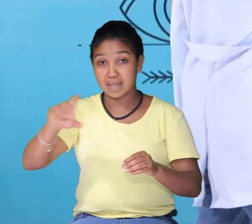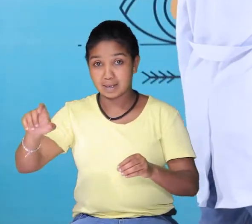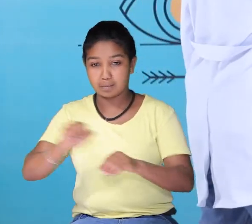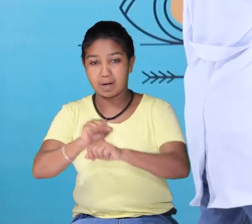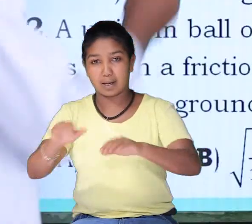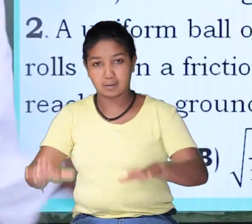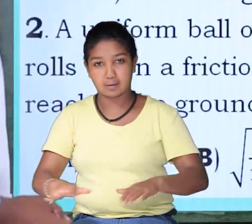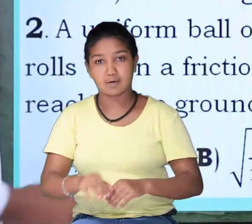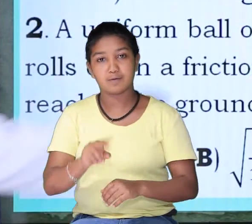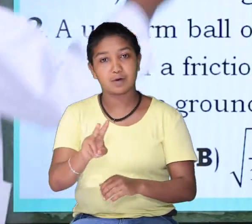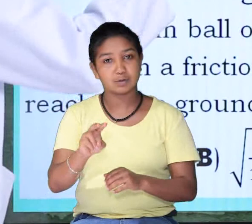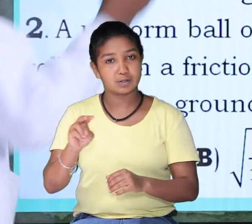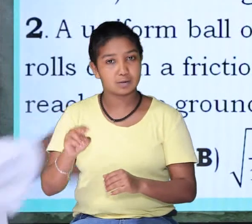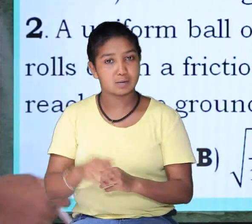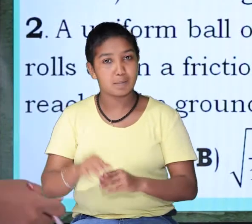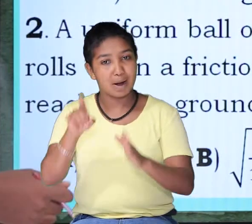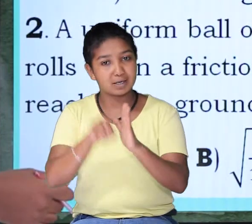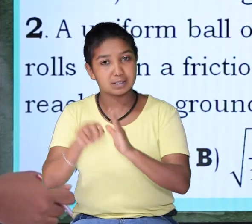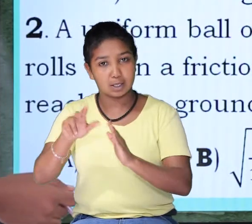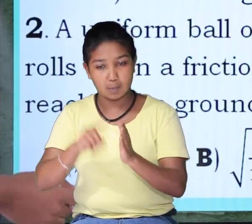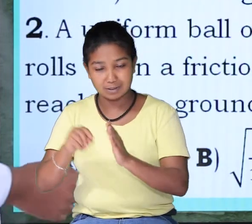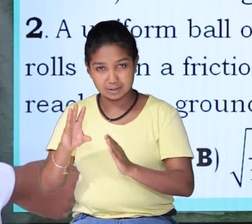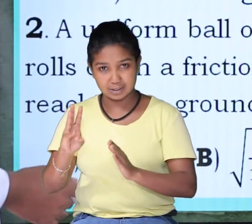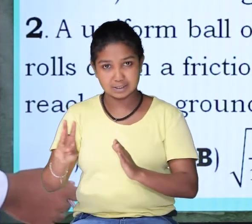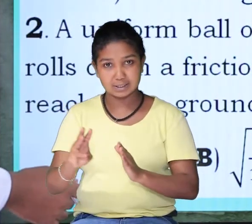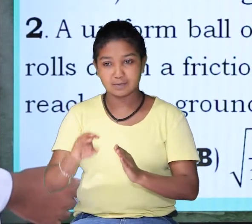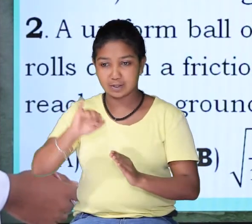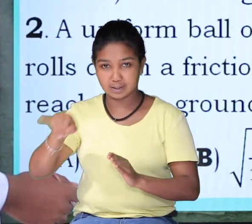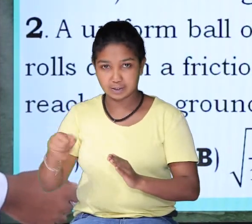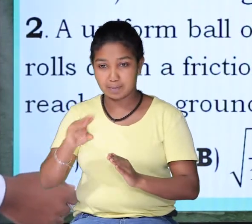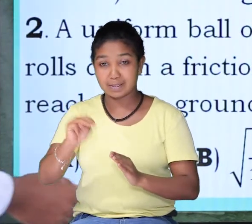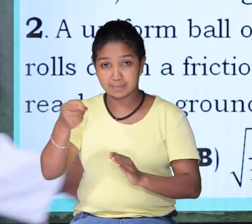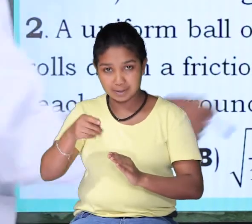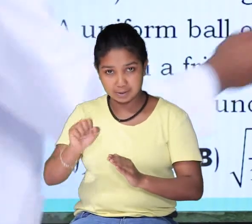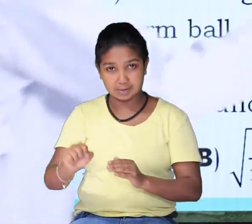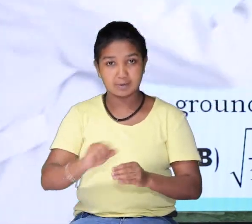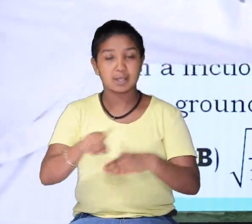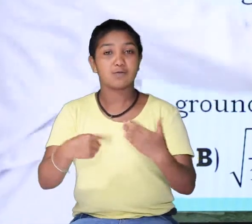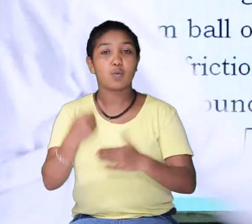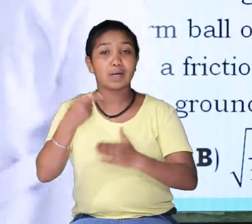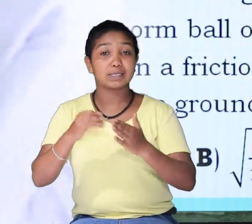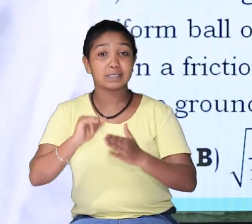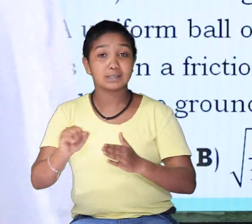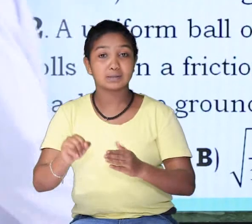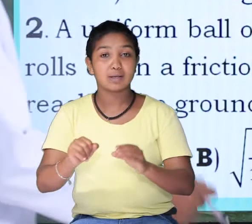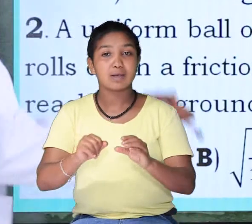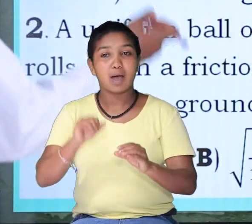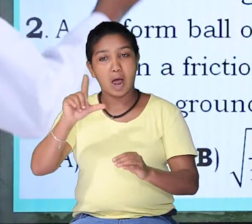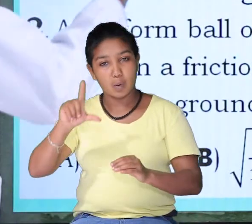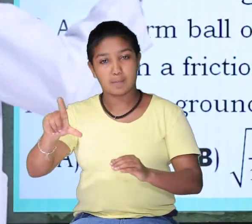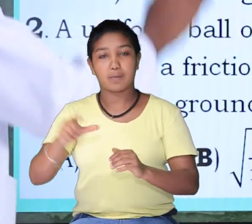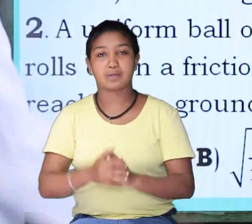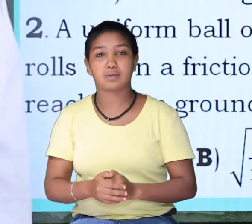v 4.2 in the I, minus 3.6 in the j, meter per second. So what is its angular